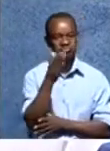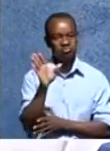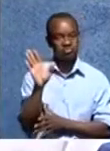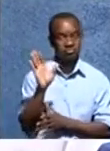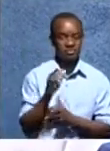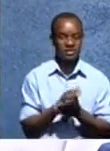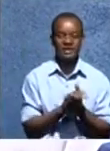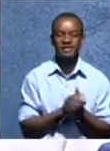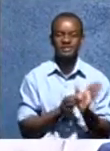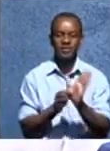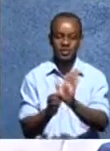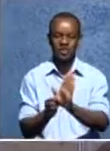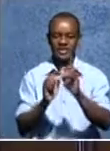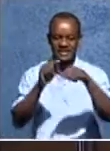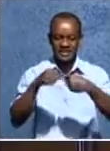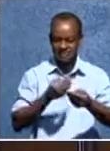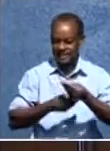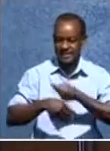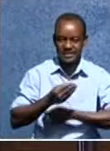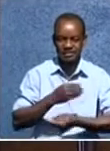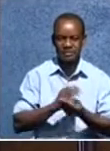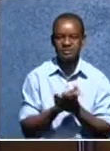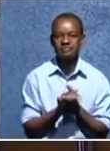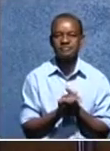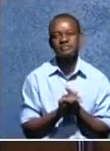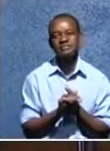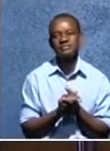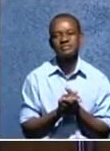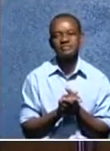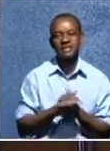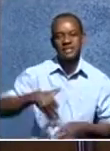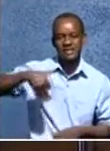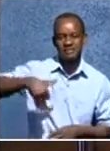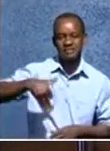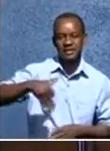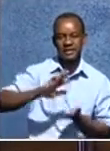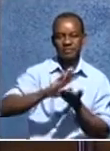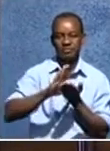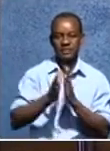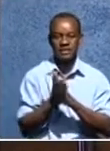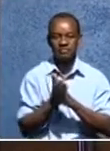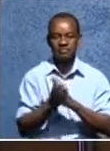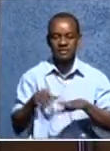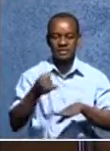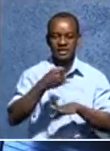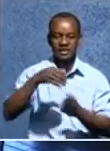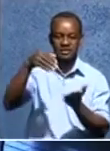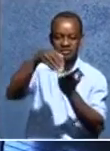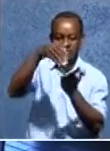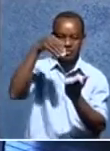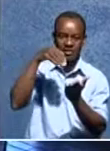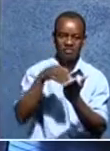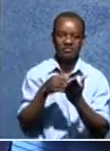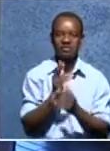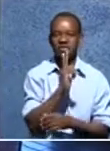market. Nevertheless, the country as a destination, even though they only are more benefiting from the passengers that they are